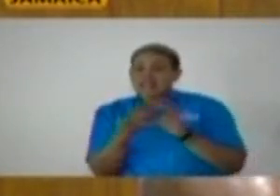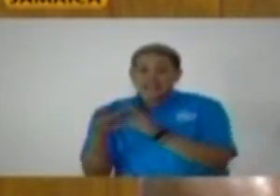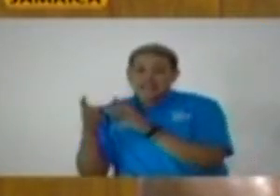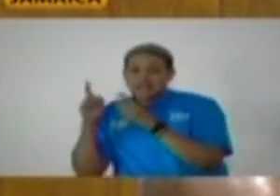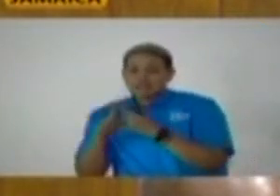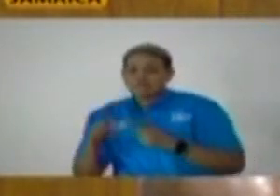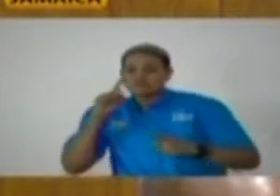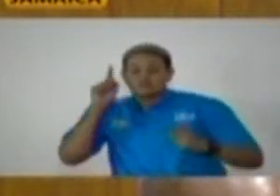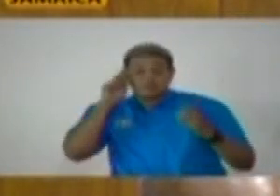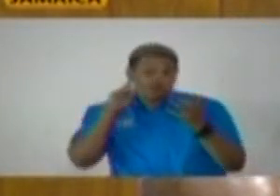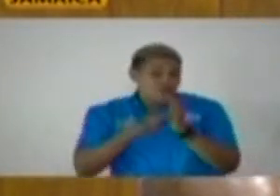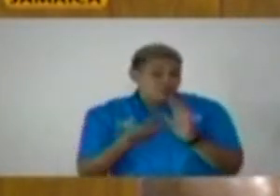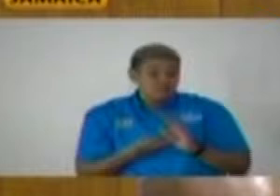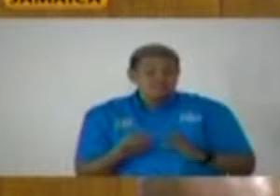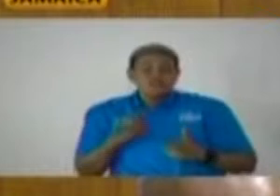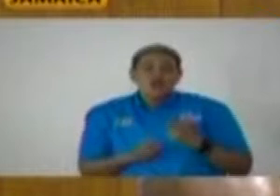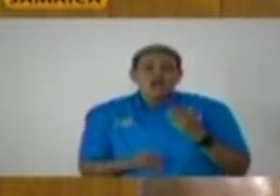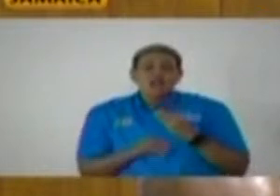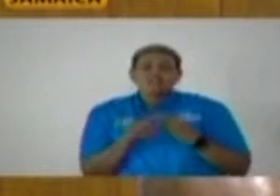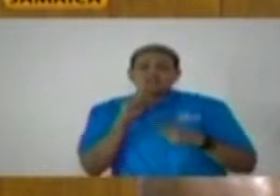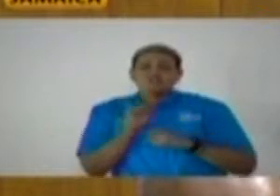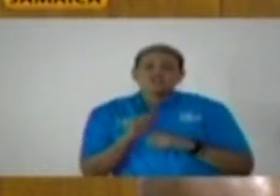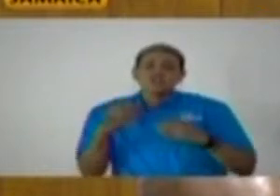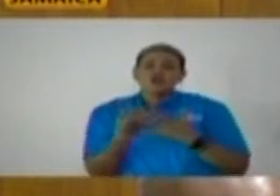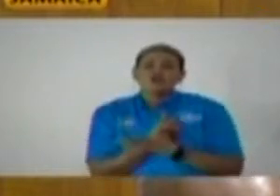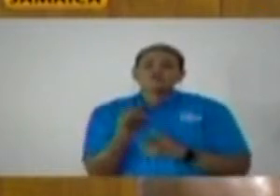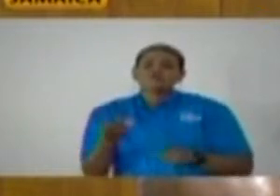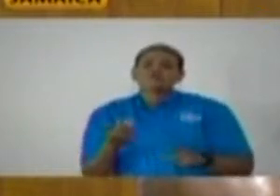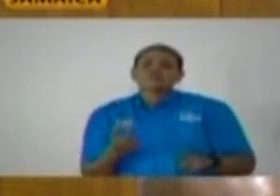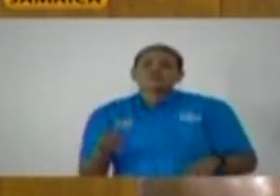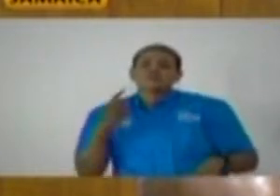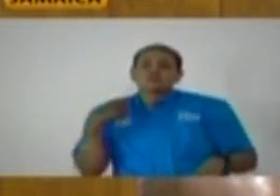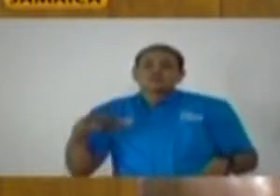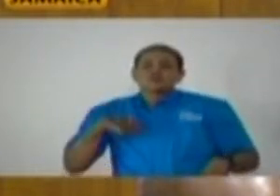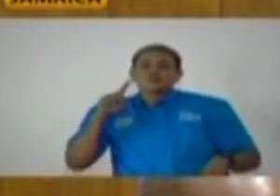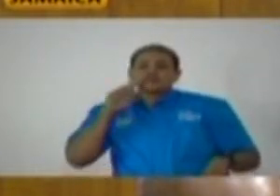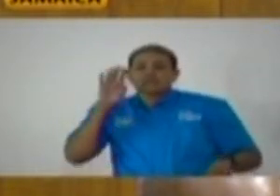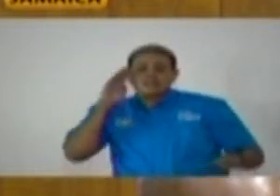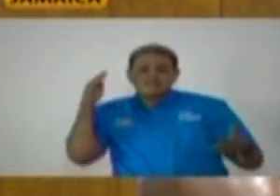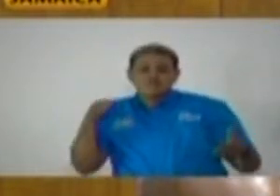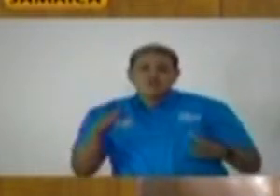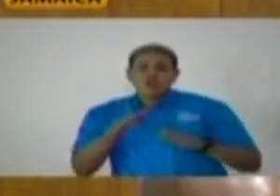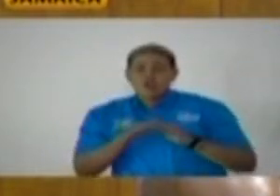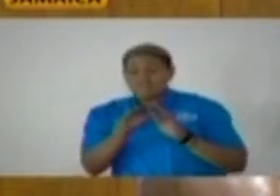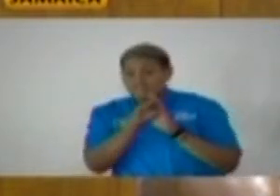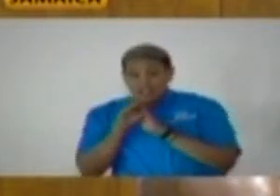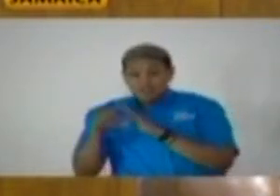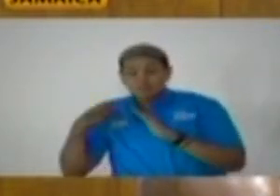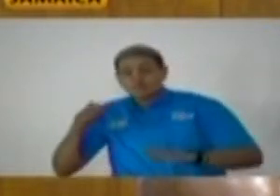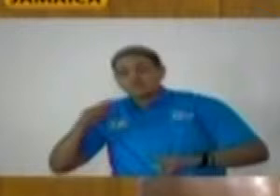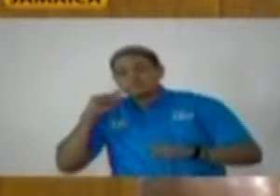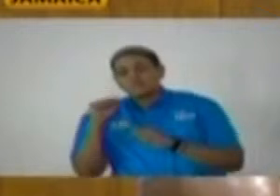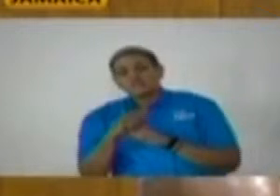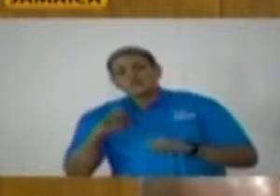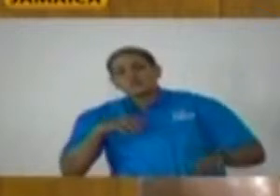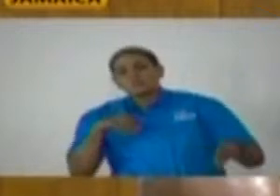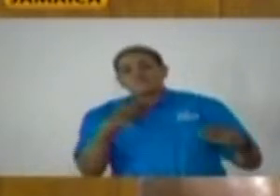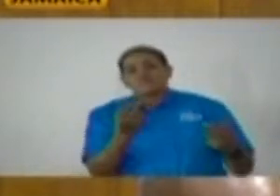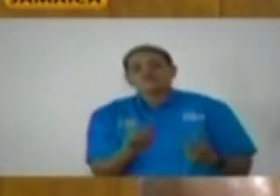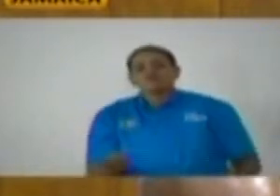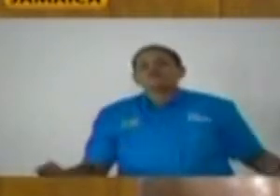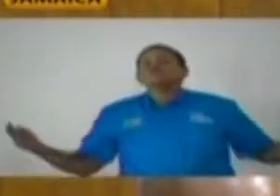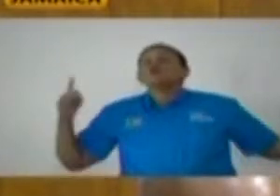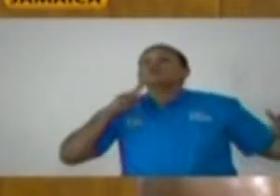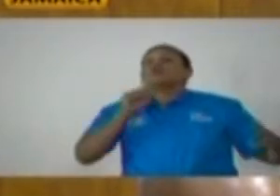and products. And so there's an opportunity, as we have focused on film, that we ensure we provide